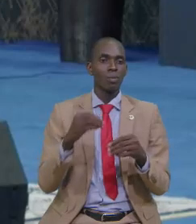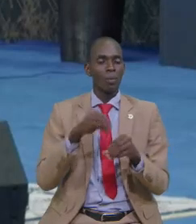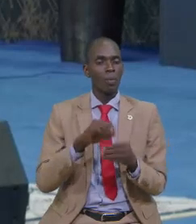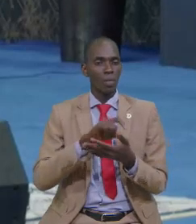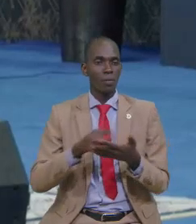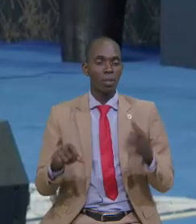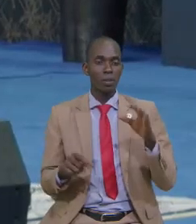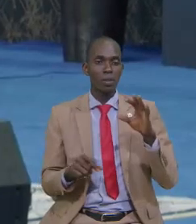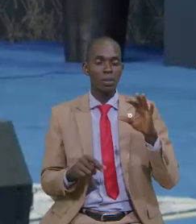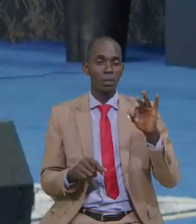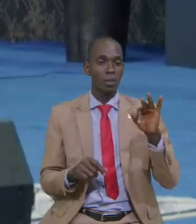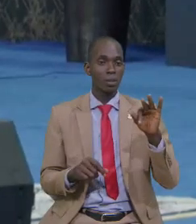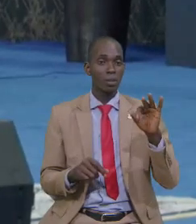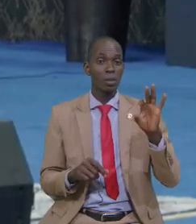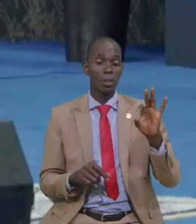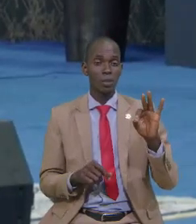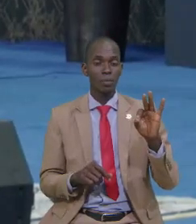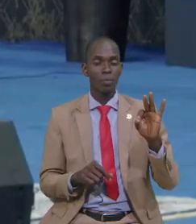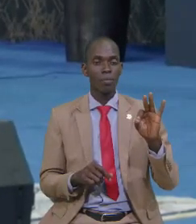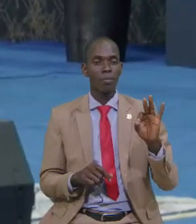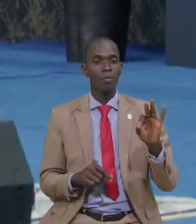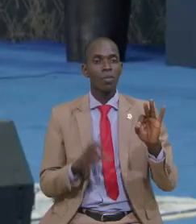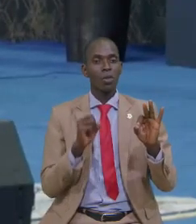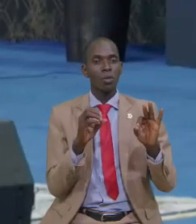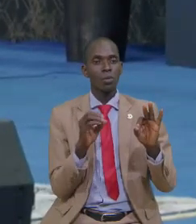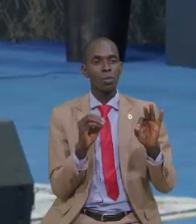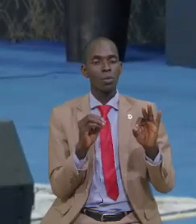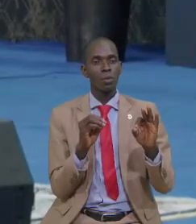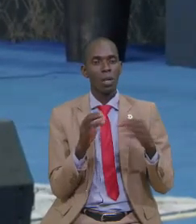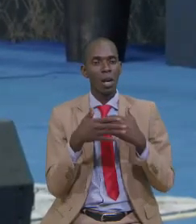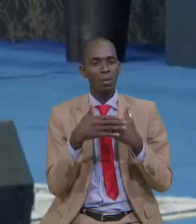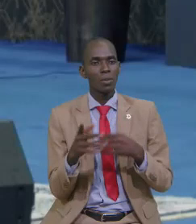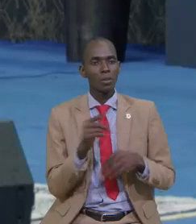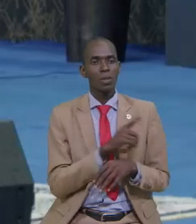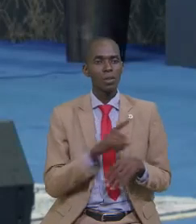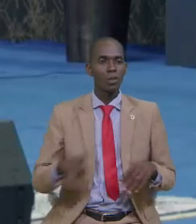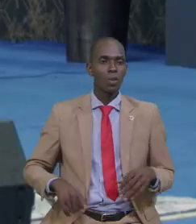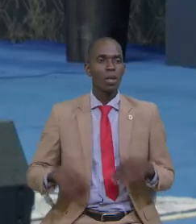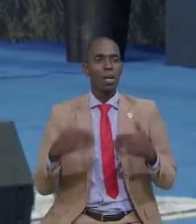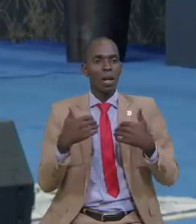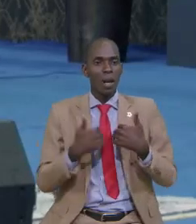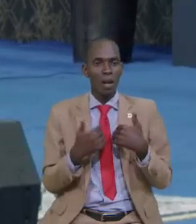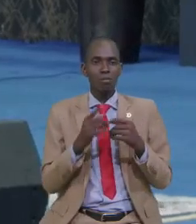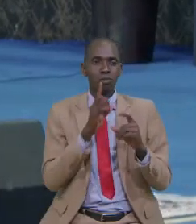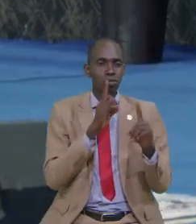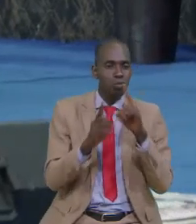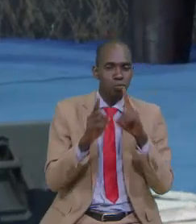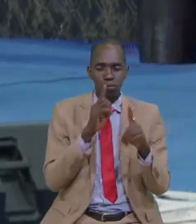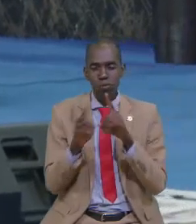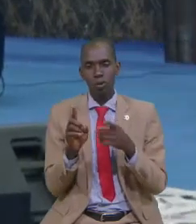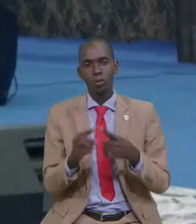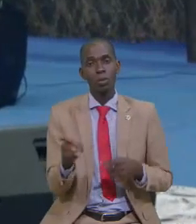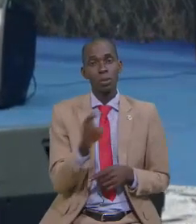Verse 19, so then, after the Lord had spoken unto them, this was his